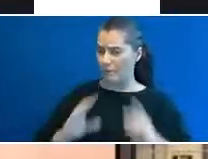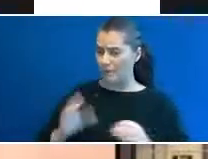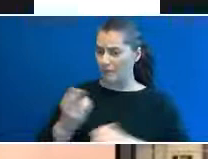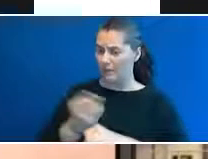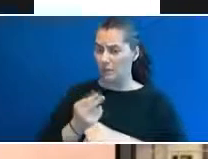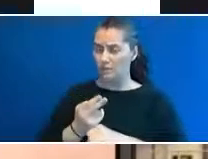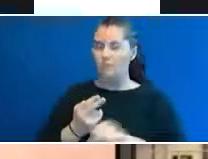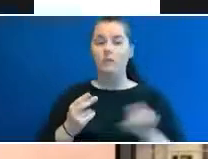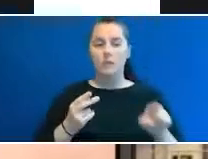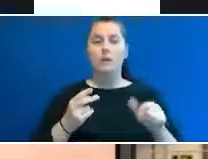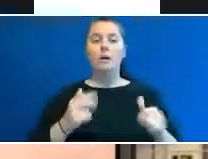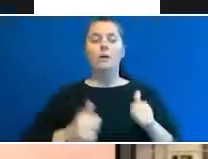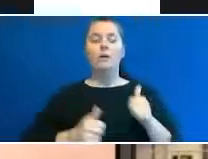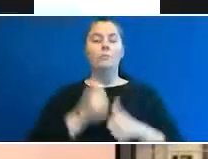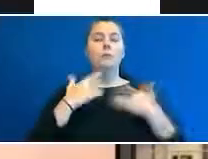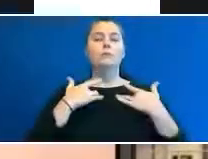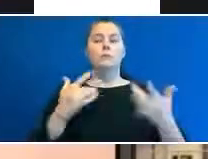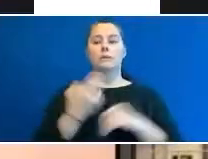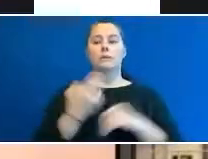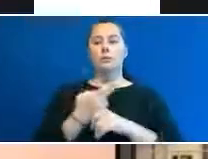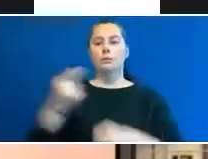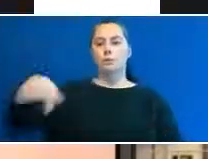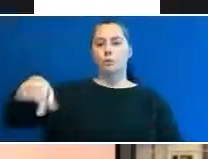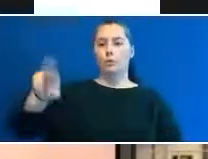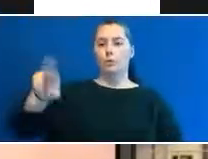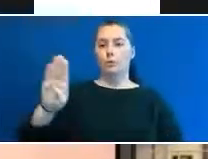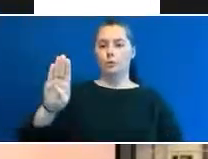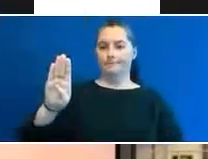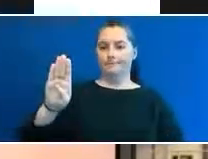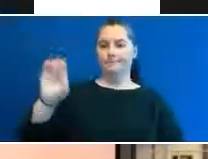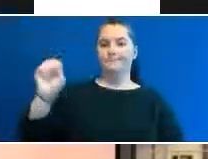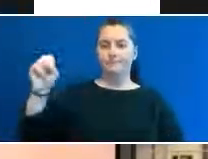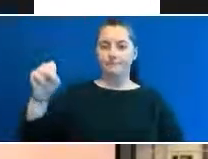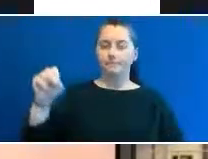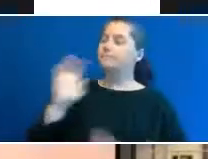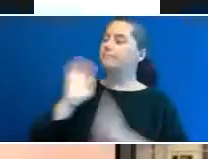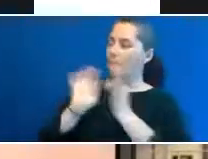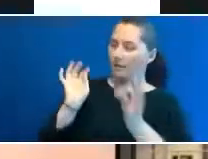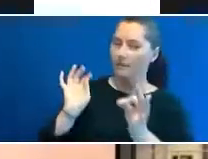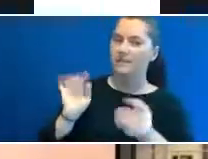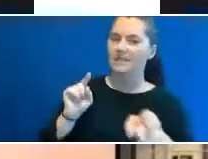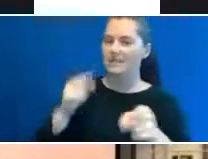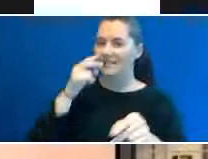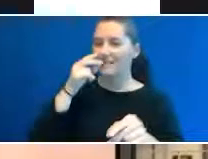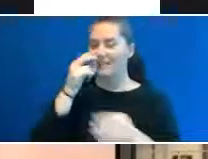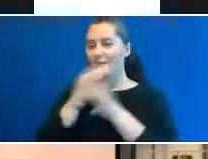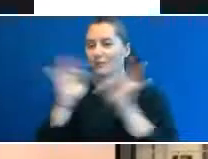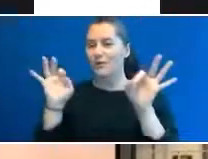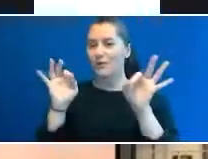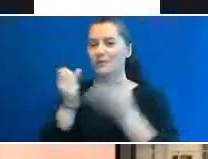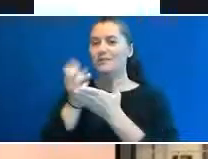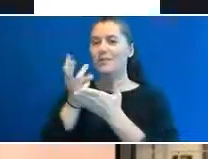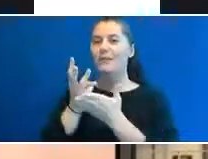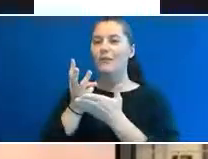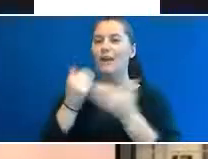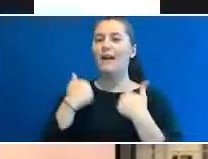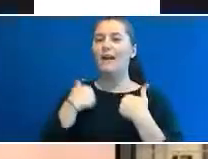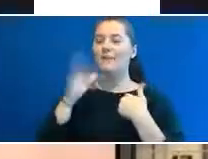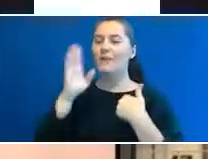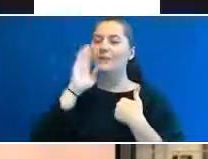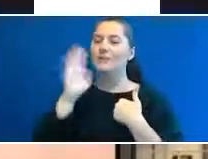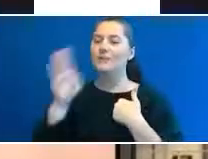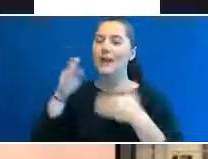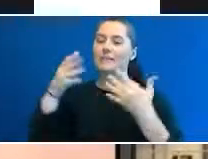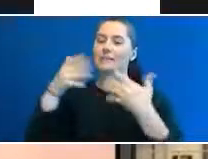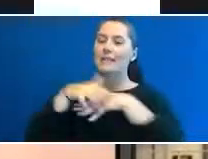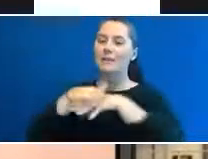all of them use QuickBooks. Okay, perfect. So you'll love this in the free software. It has a direct